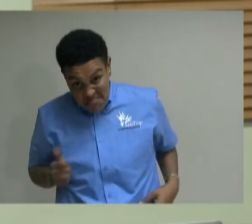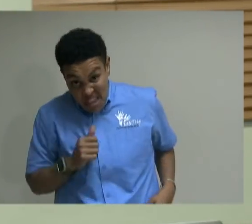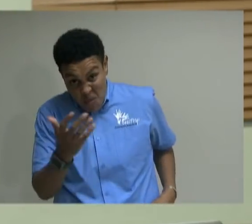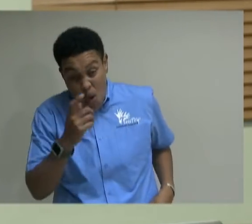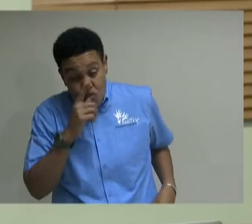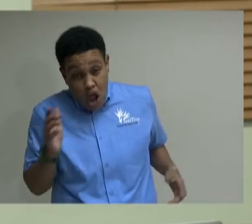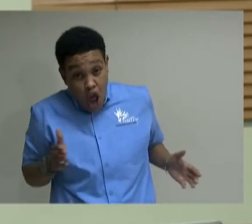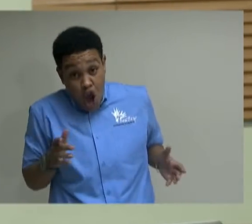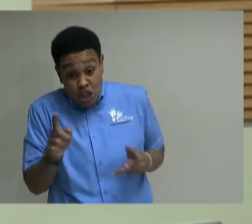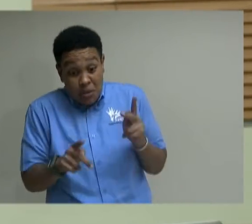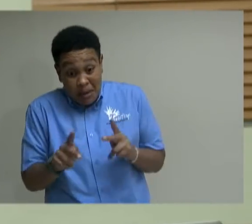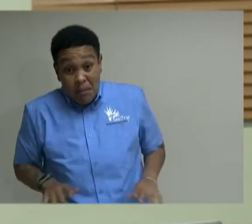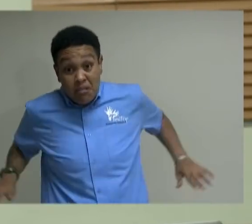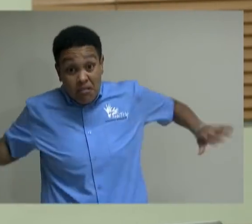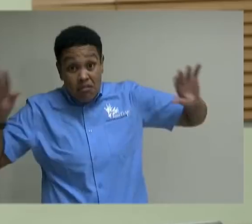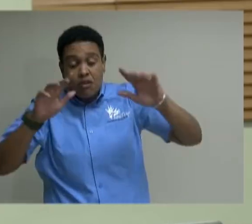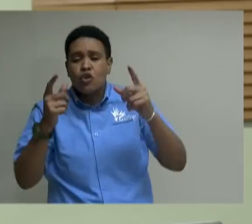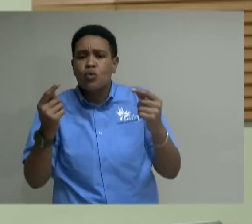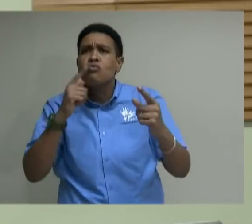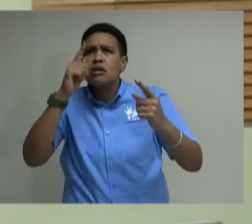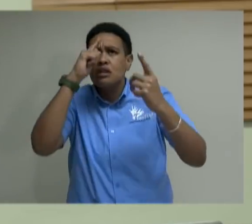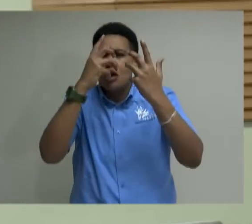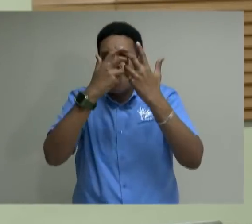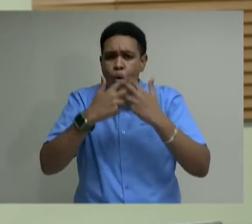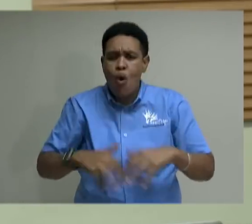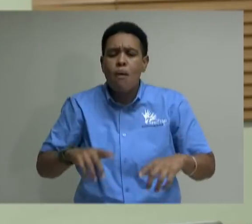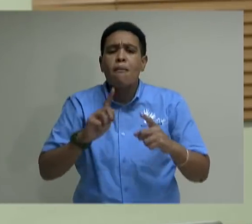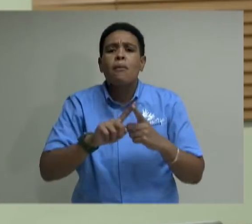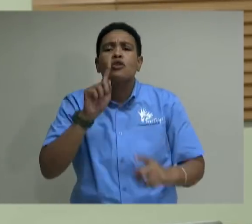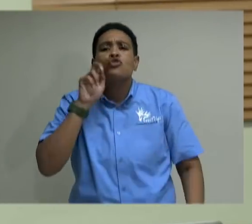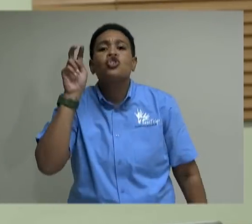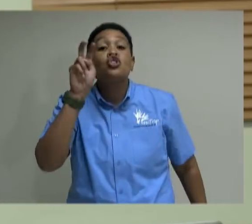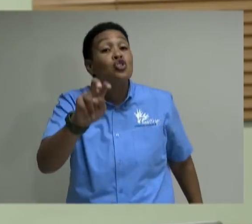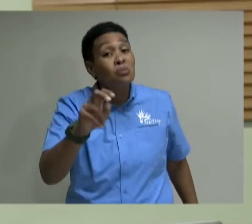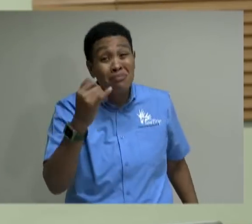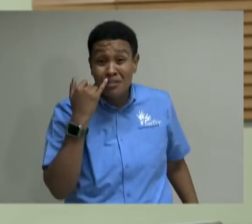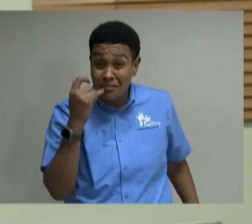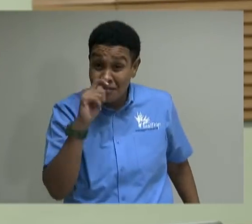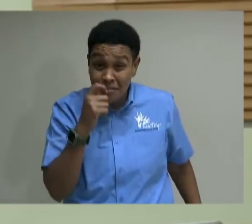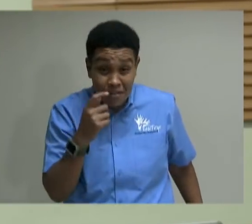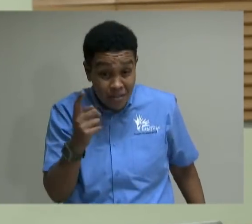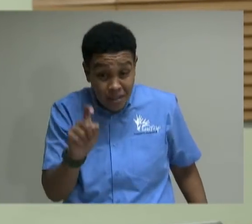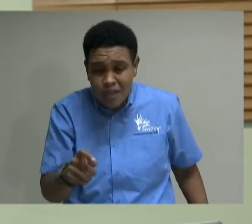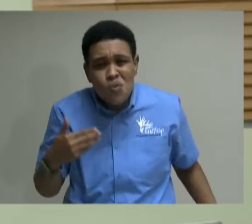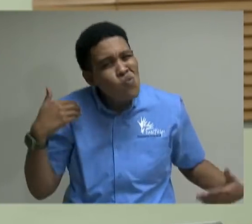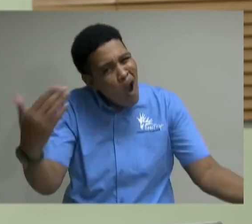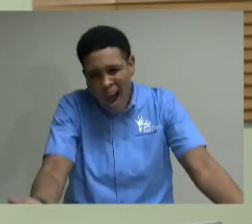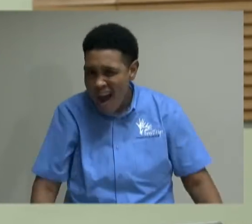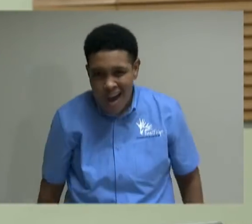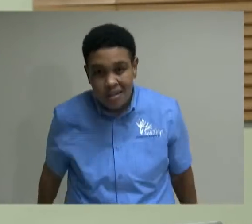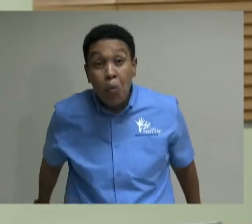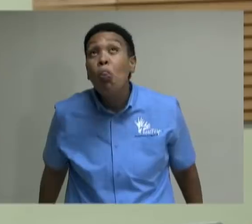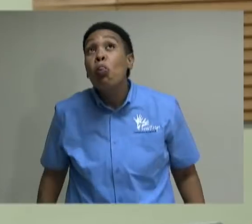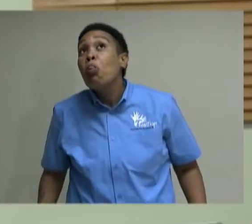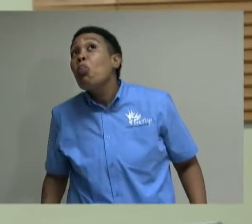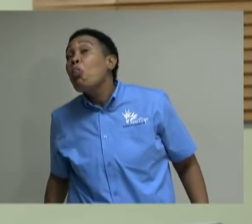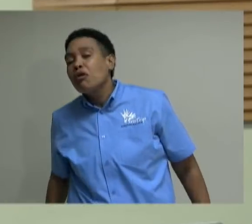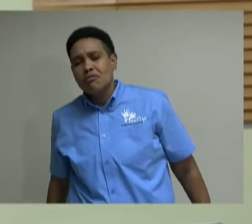to encourage persons to cooperate and to come out for testing when we are in those